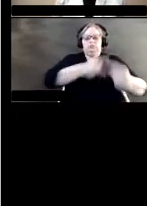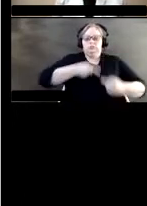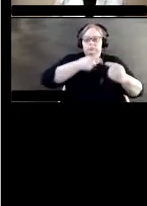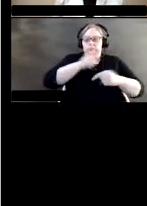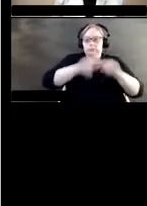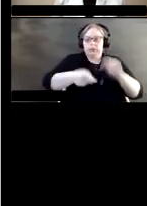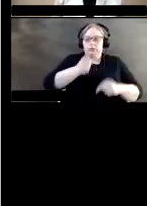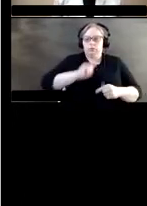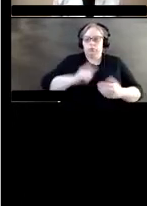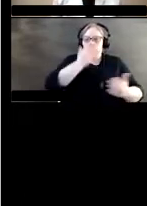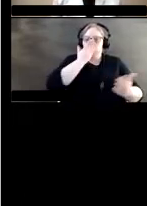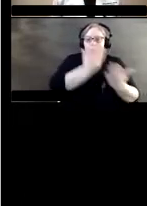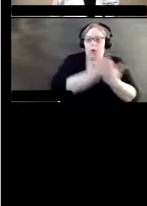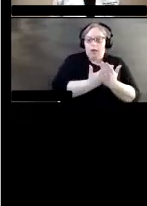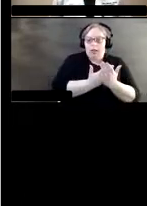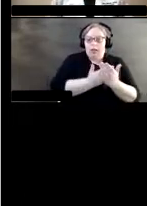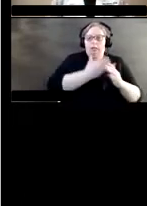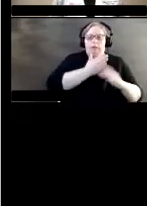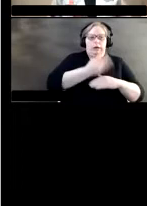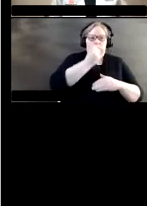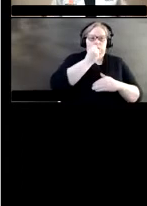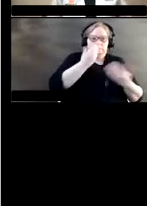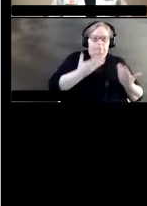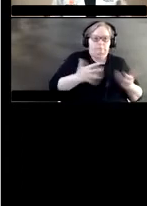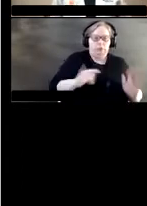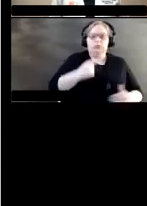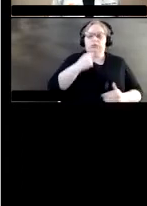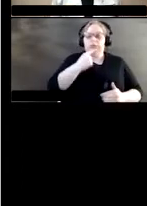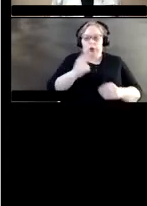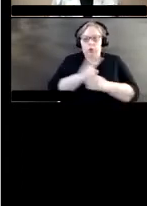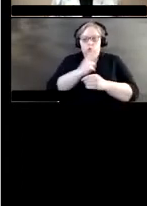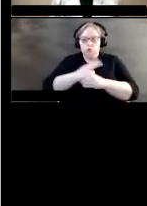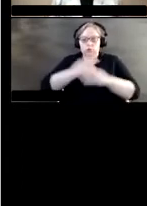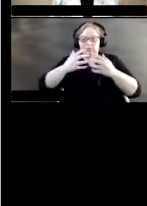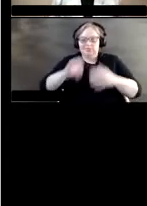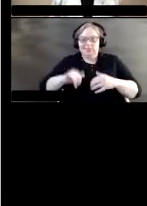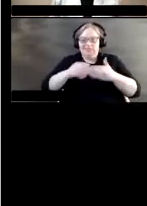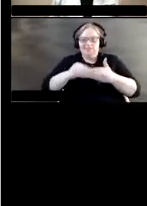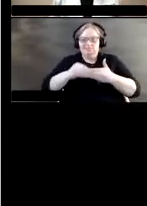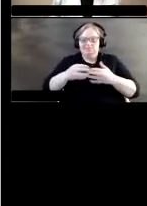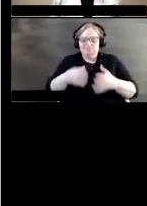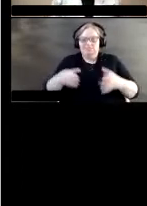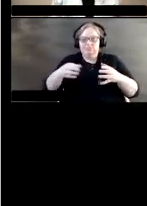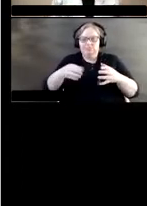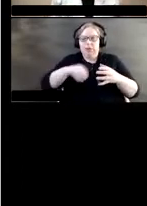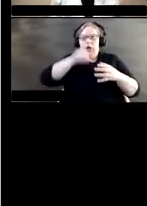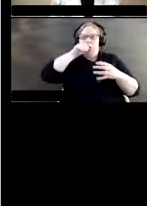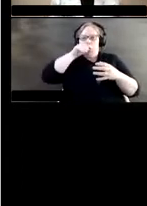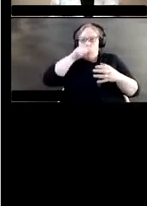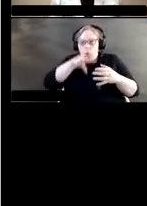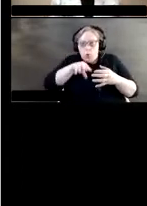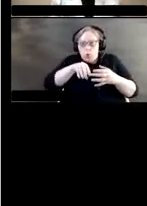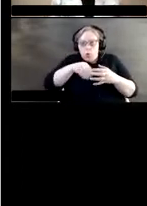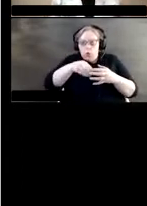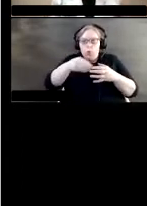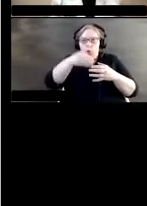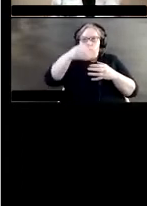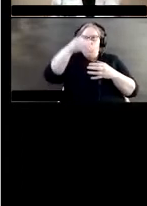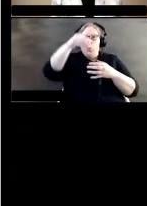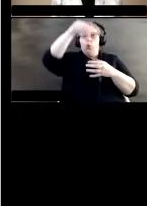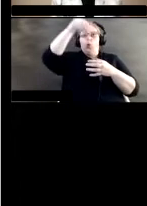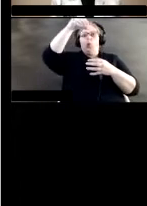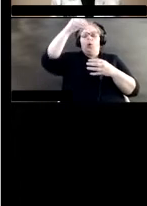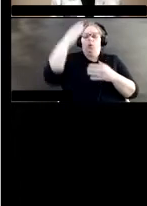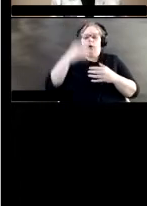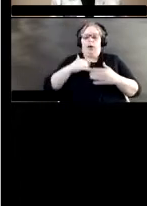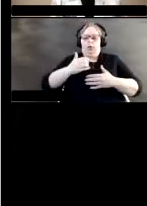that after meals because that'll help clear their lungs and get all that gunk out of there. And some people